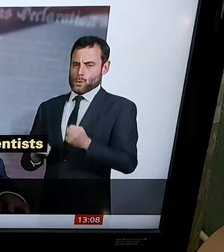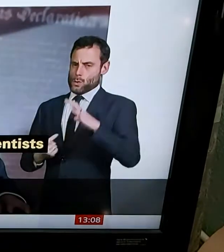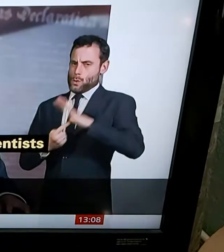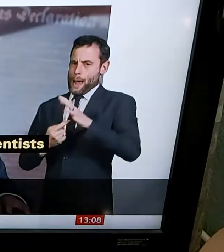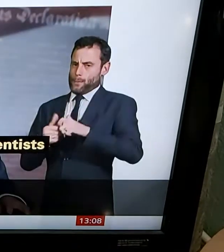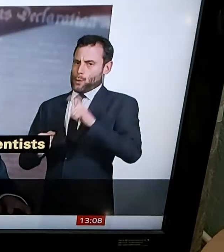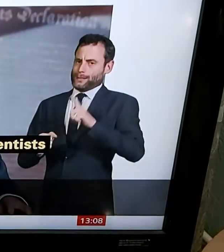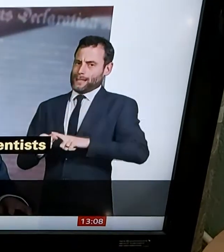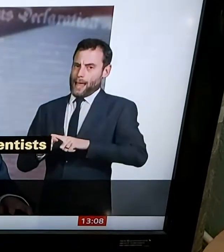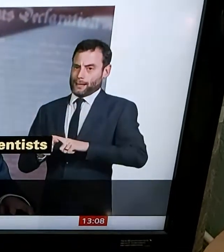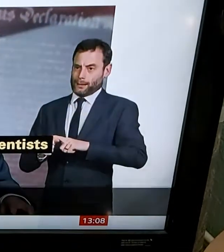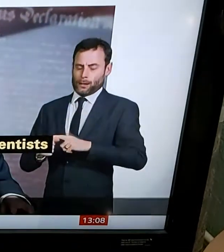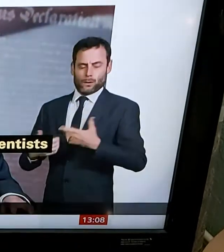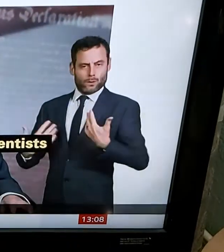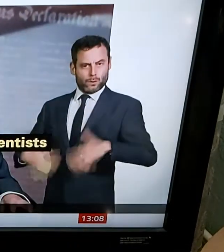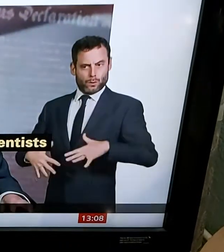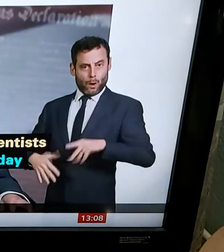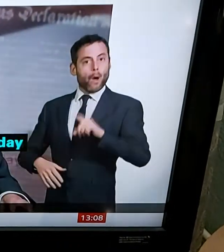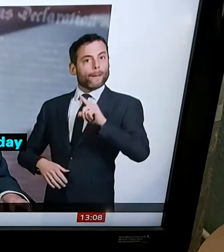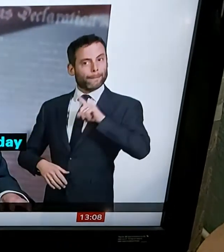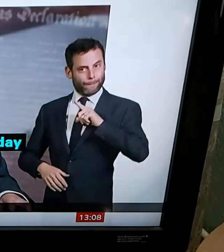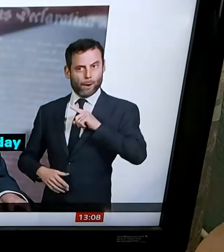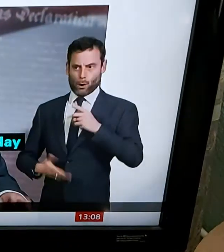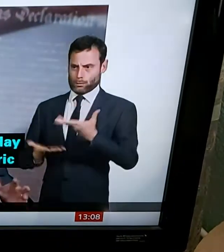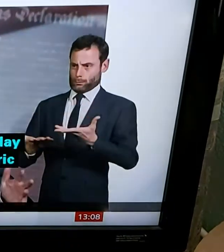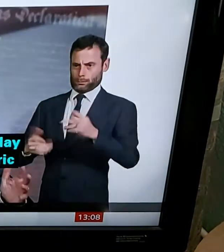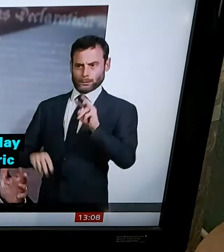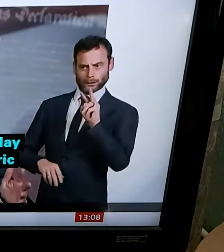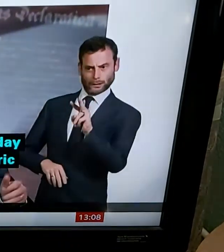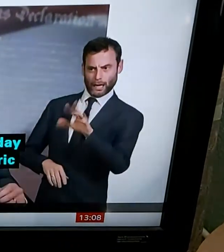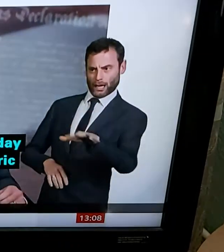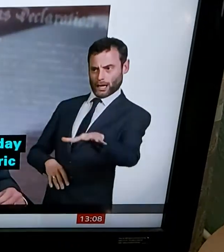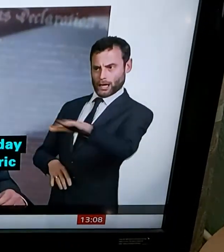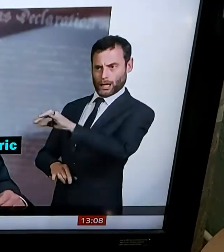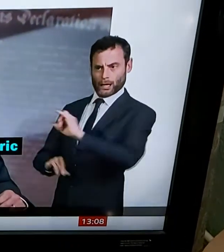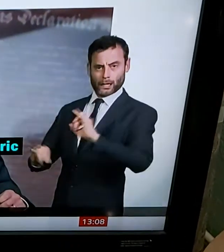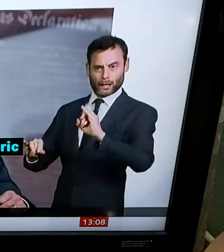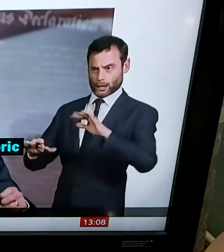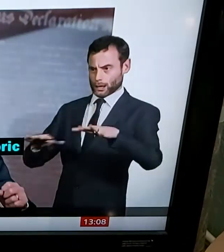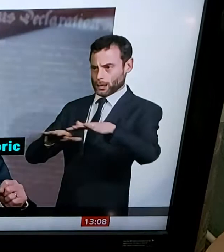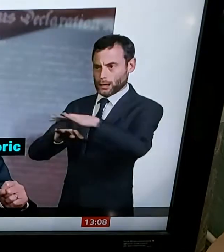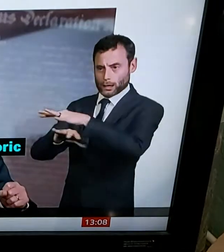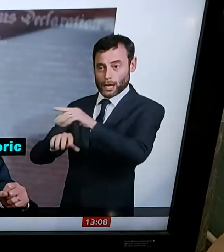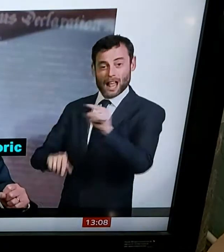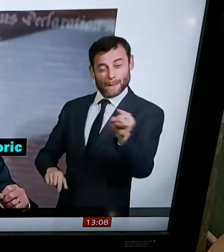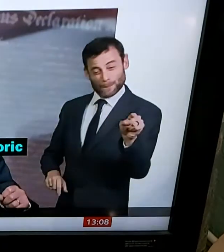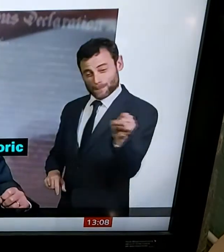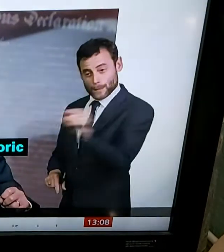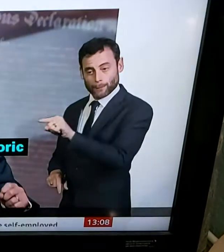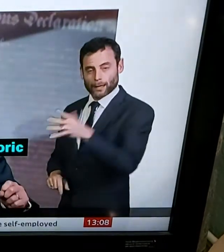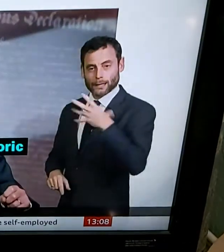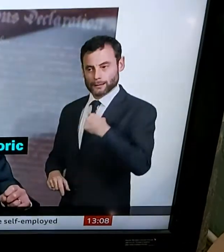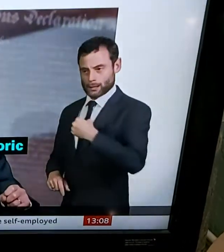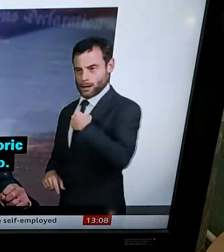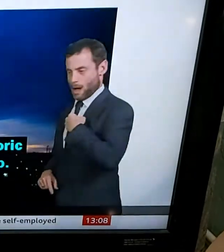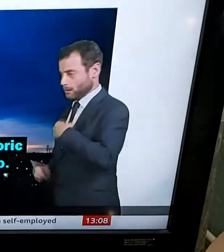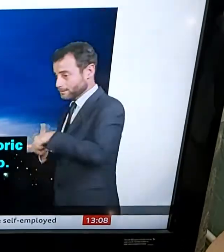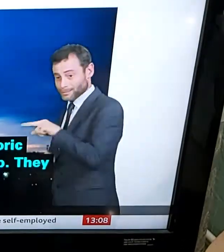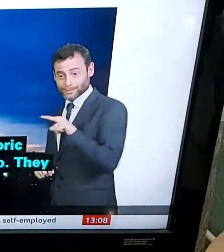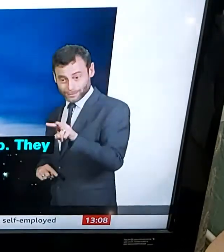a historic crisis. And our people need help. They were crying out to us to